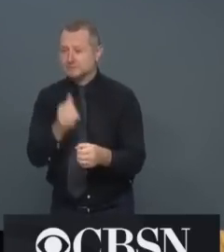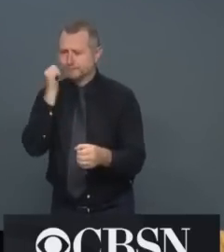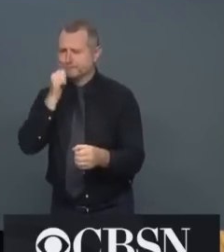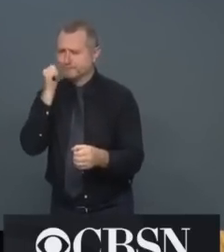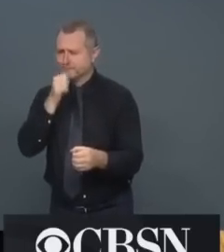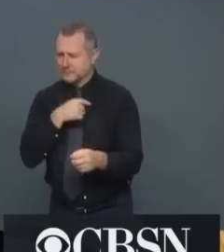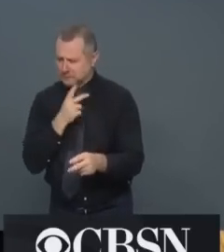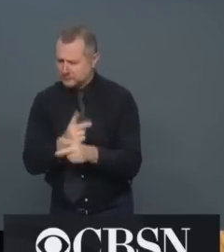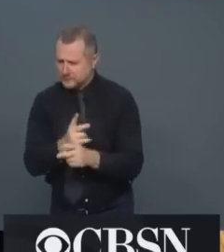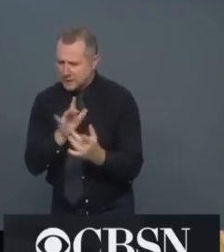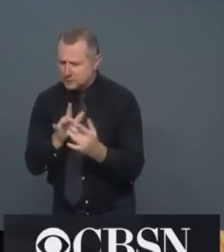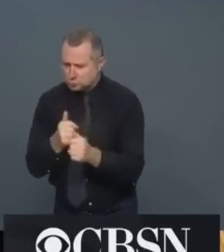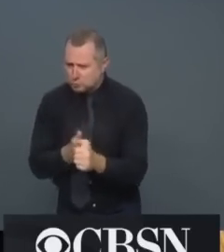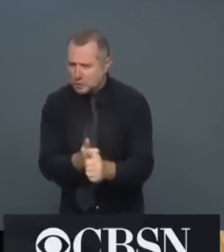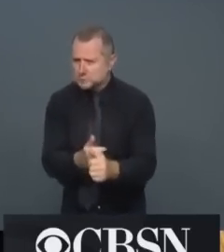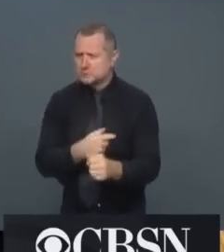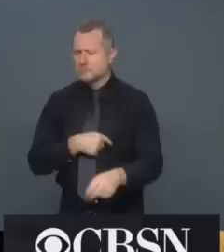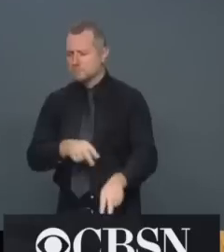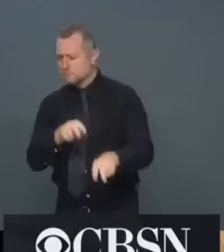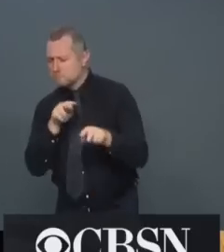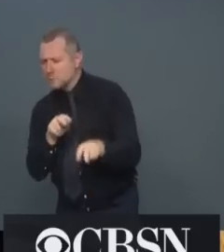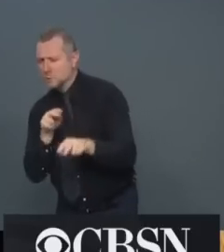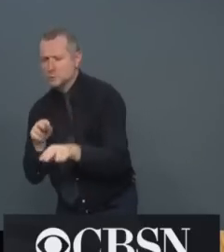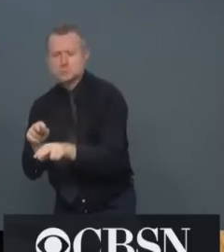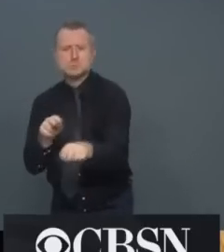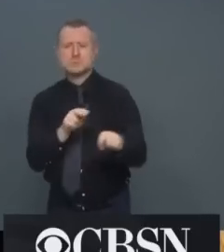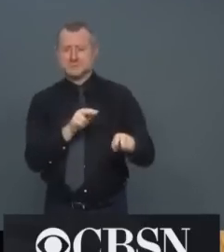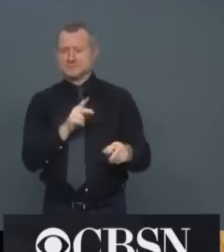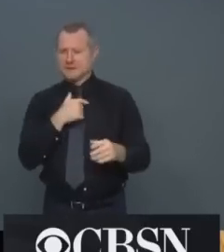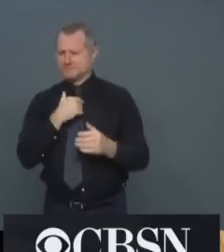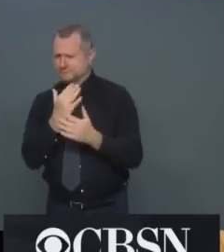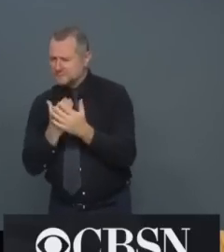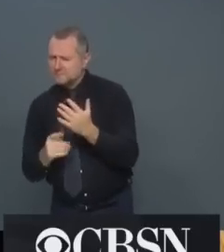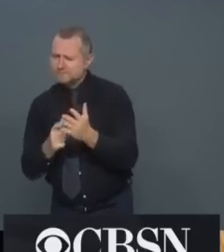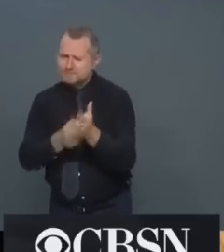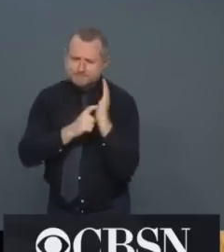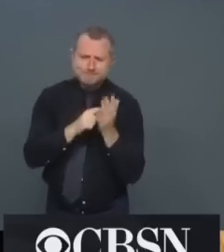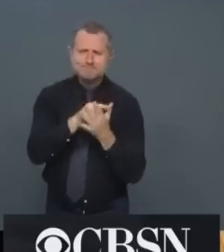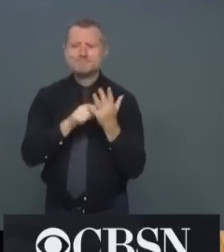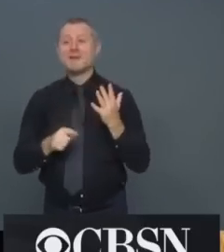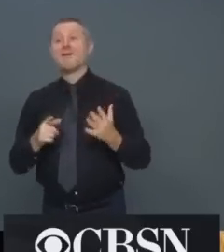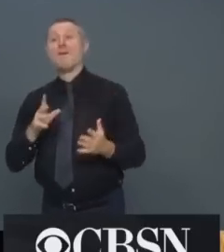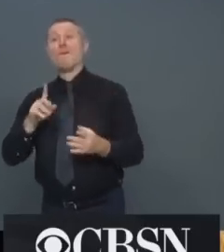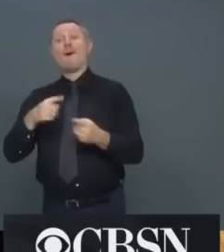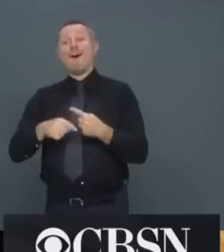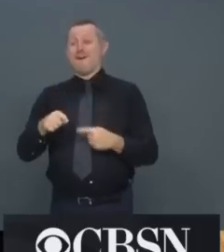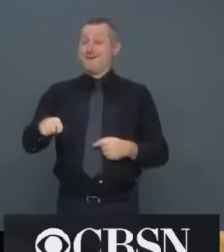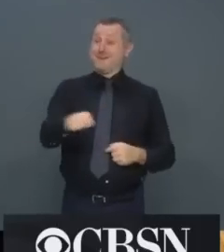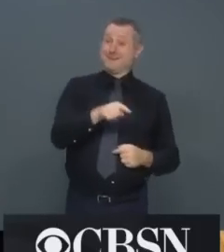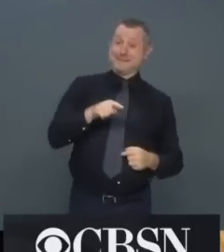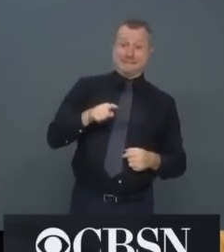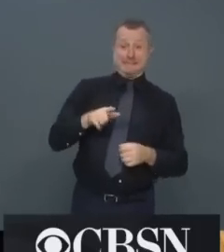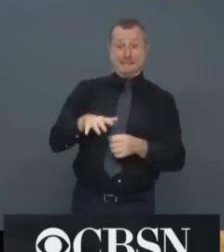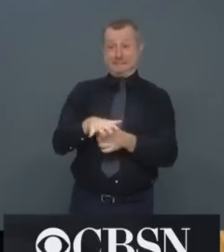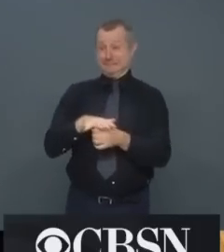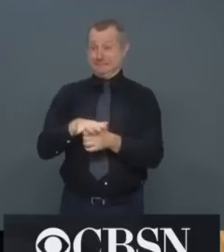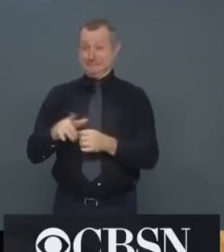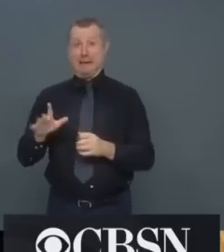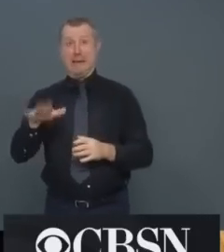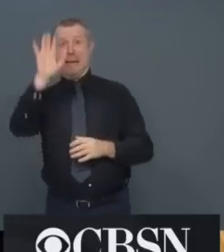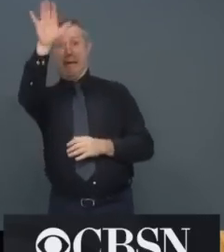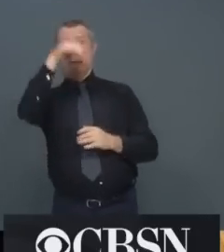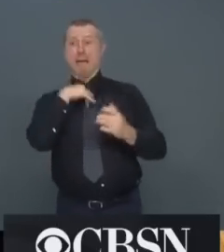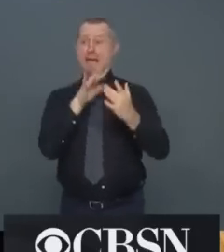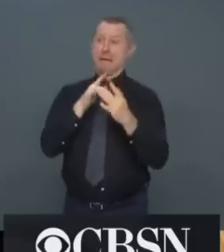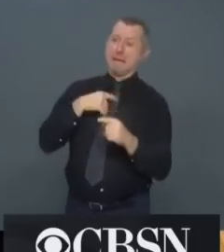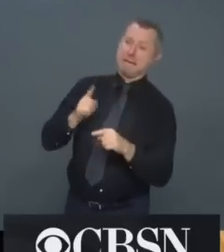that we've been monitoring very, very closely, and we've got certain mandates around. When a jurisdiction reaches out because they fear they can't control it themselves, we do step in.